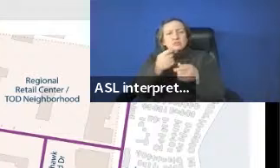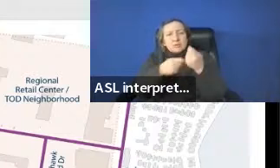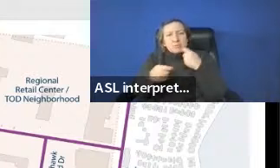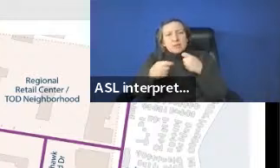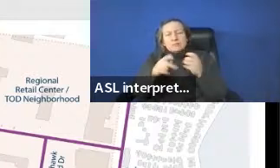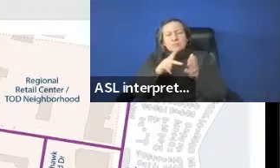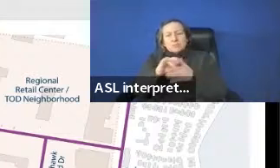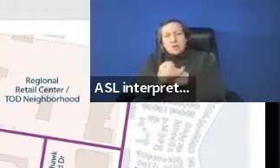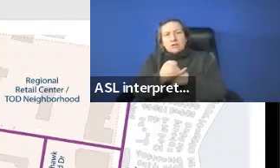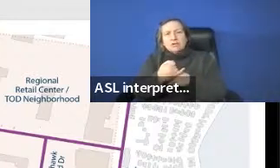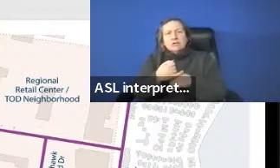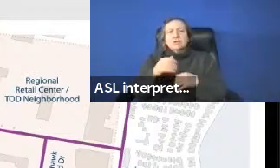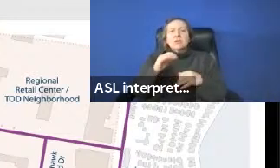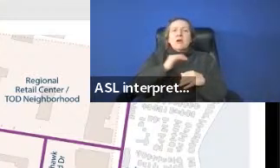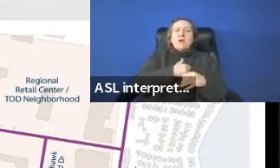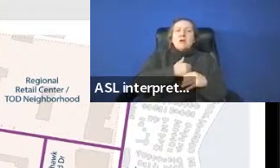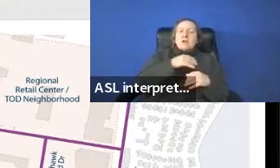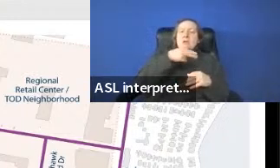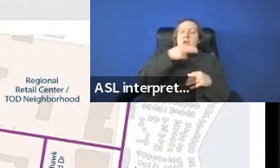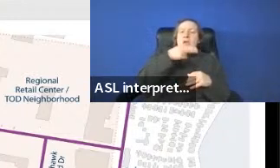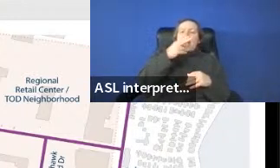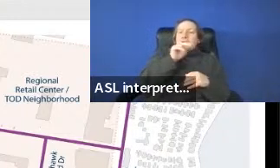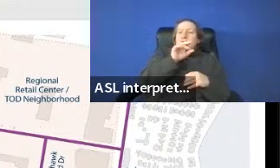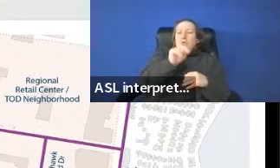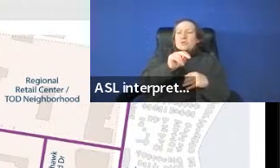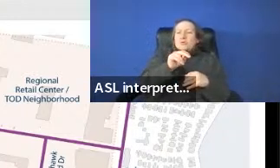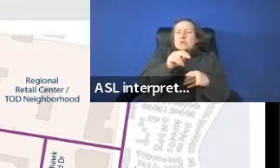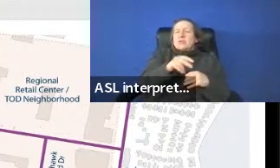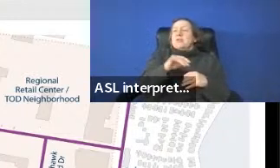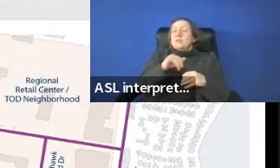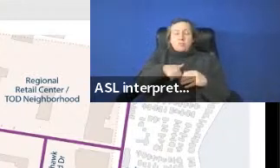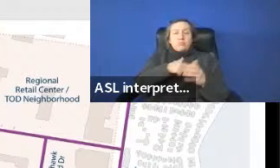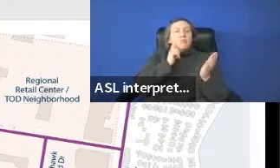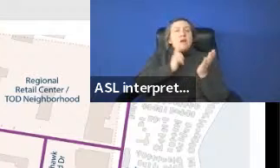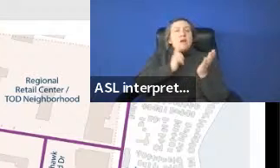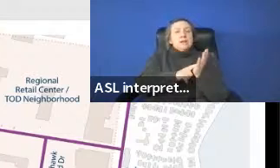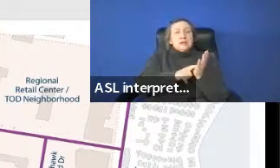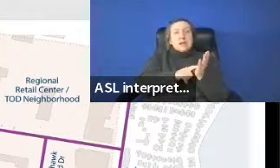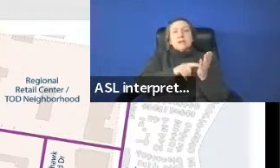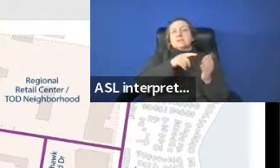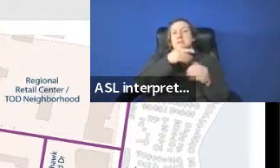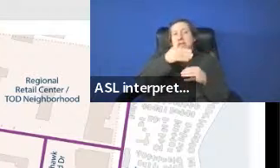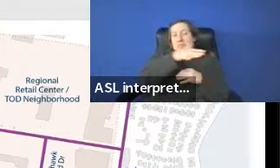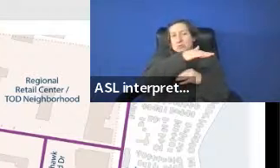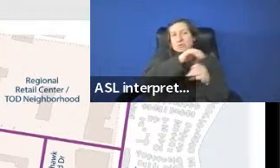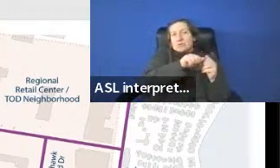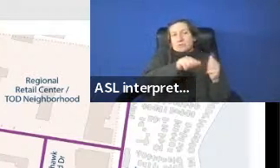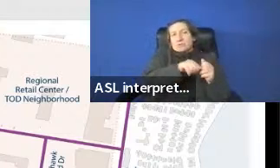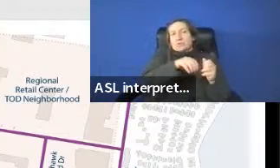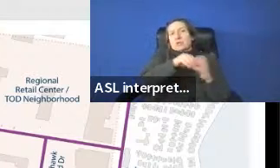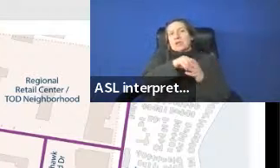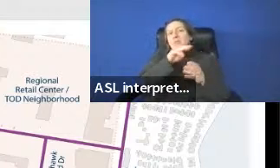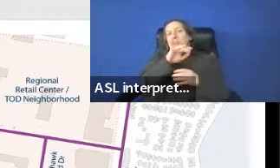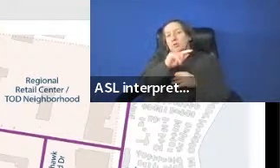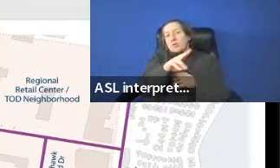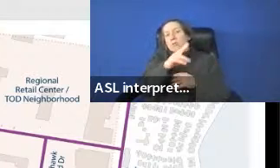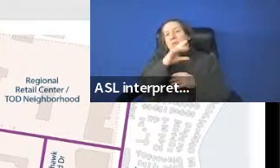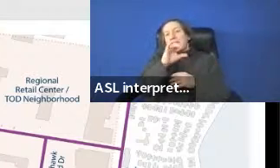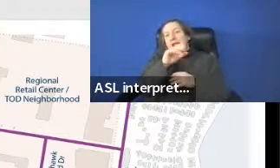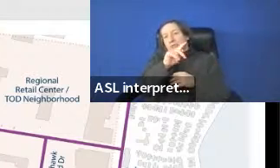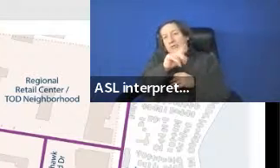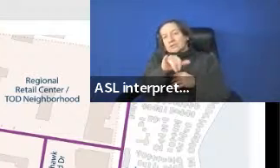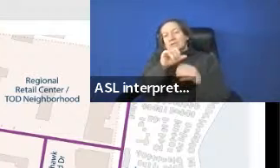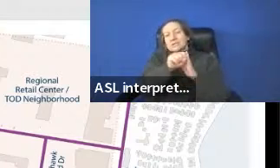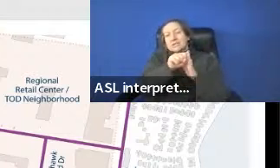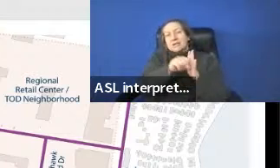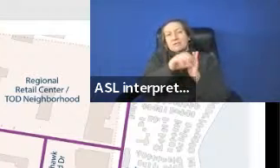known as High Noon, they recognize Neighborhood Association in the city of Portland, located in Multnomah County, state of Oregon, unanimously support a